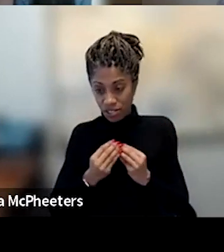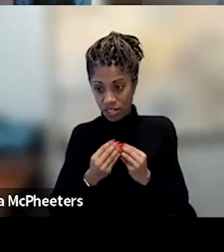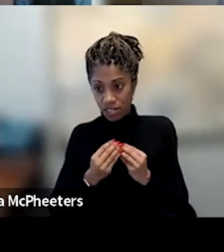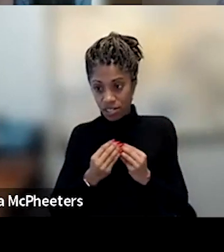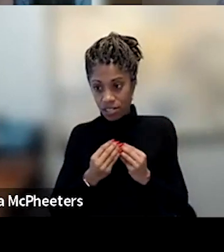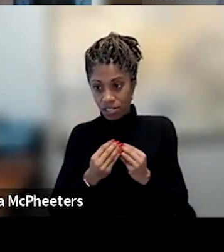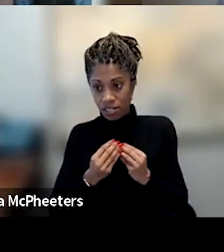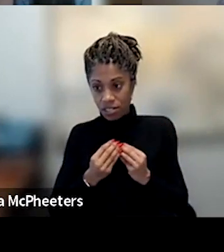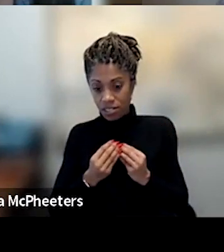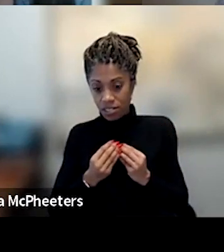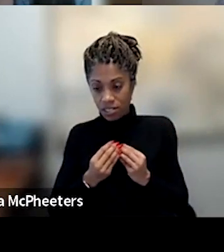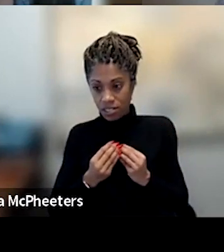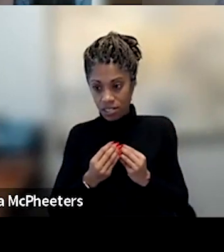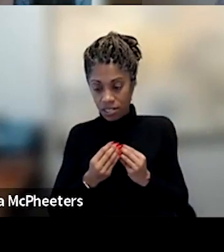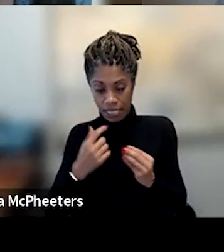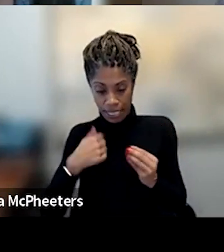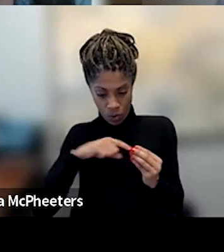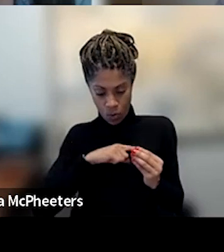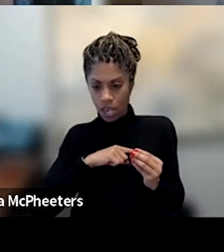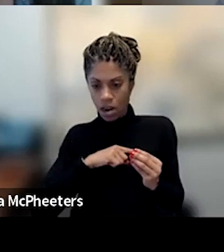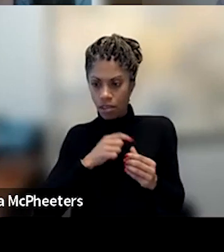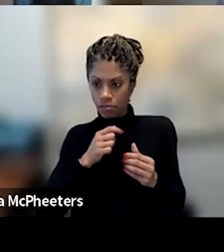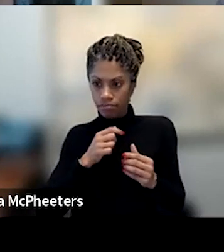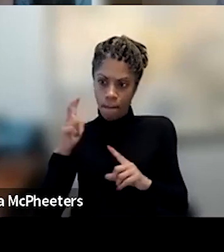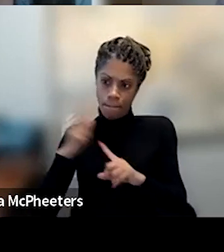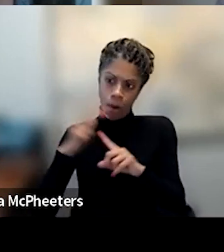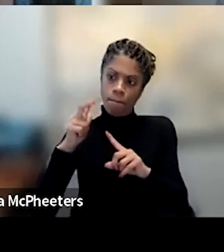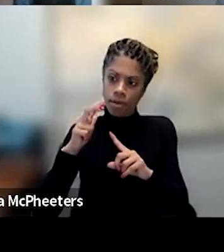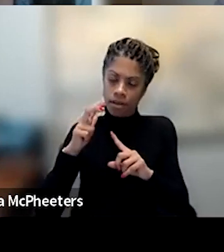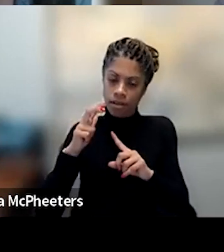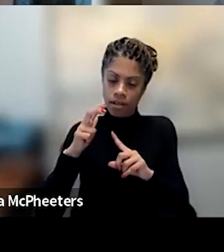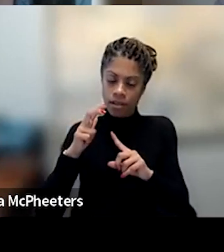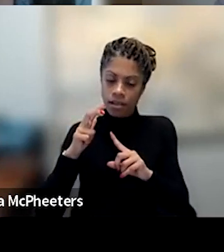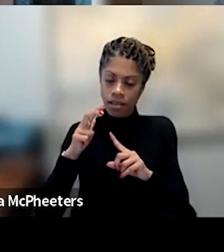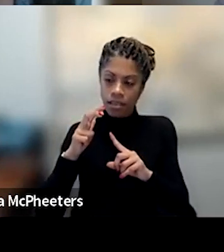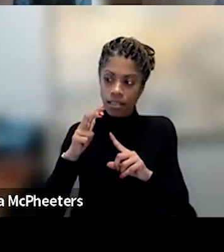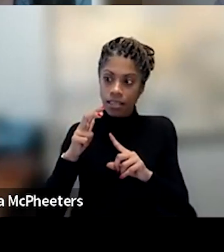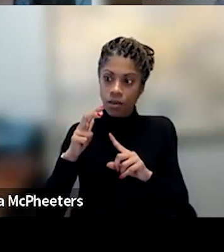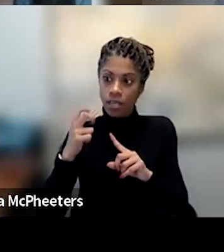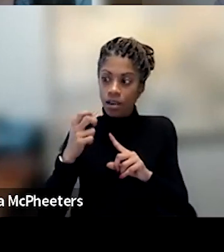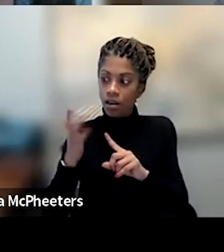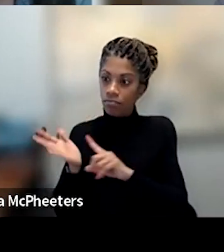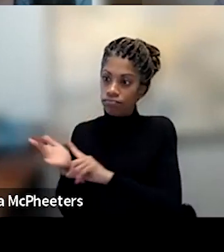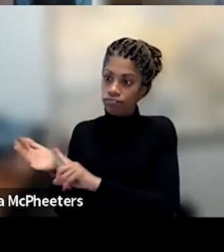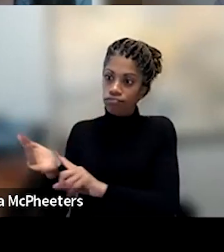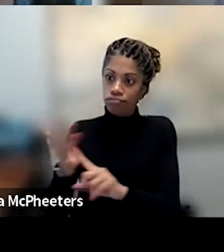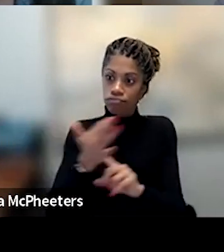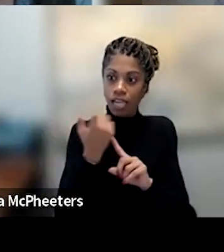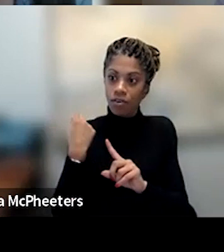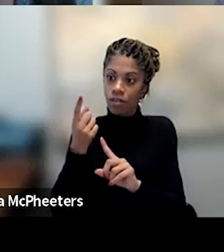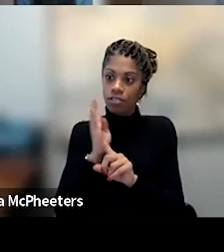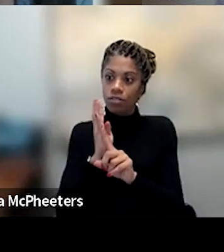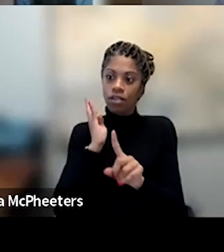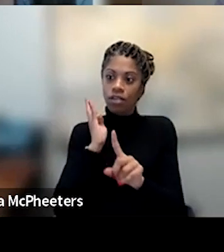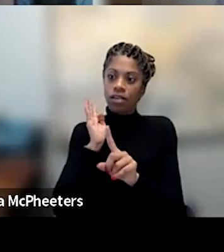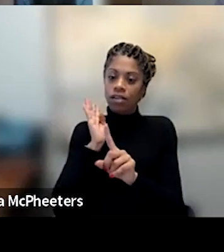we are the leaders or the only ones who really care and we're getting everyone to go along with us. Every team in Arcus is thinking